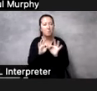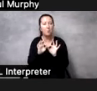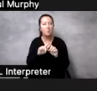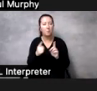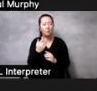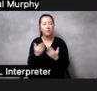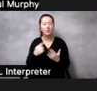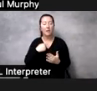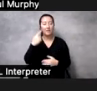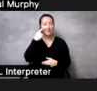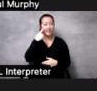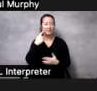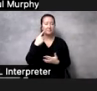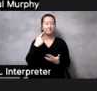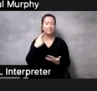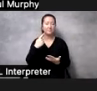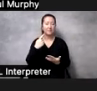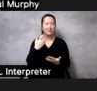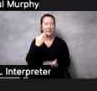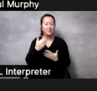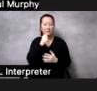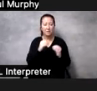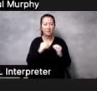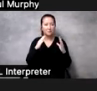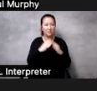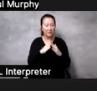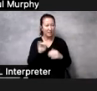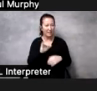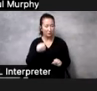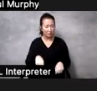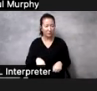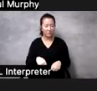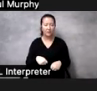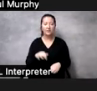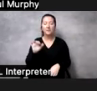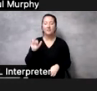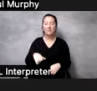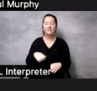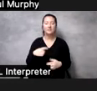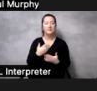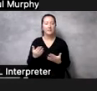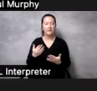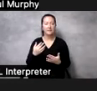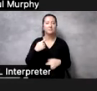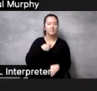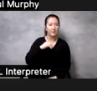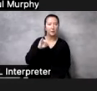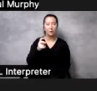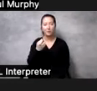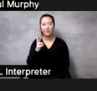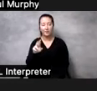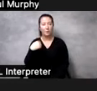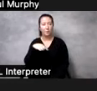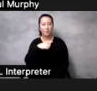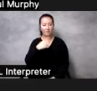as easy as sort of readily implemented as I think it could be. And this is an exercise that both Javier and I have seen to be